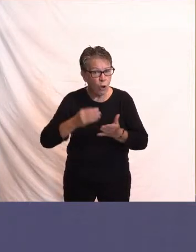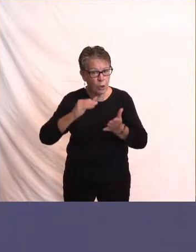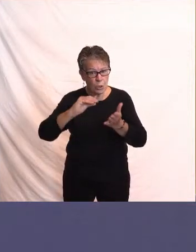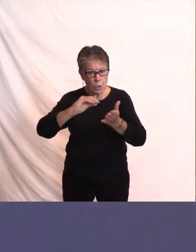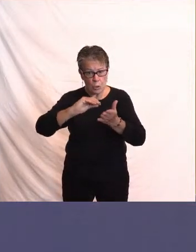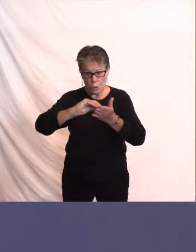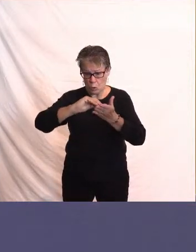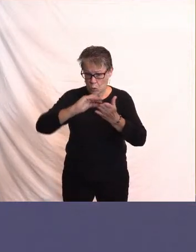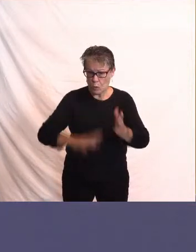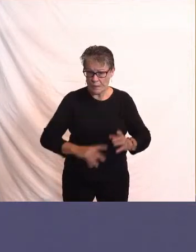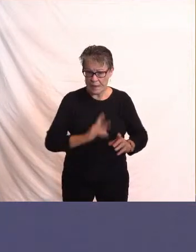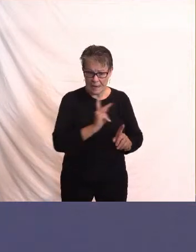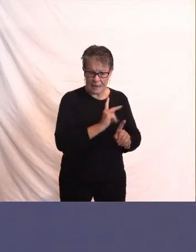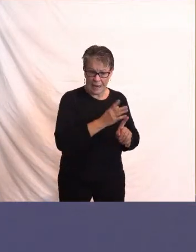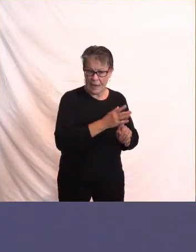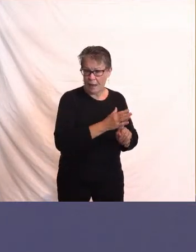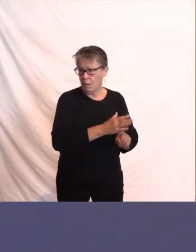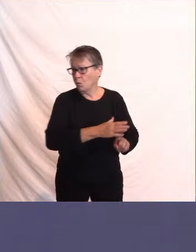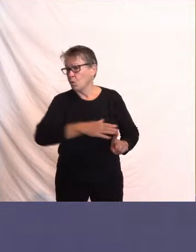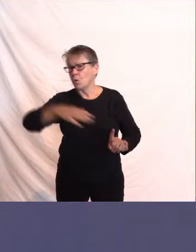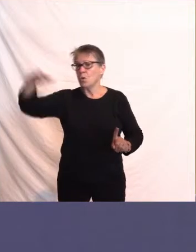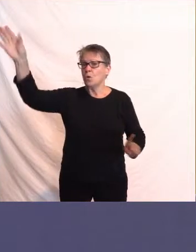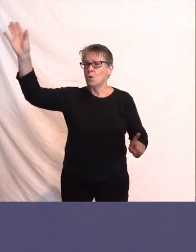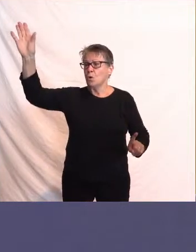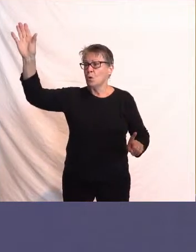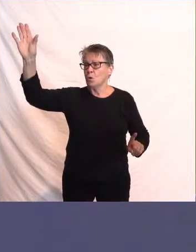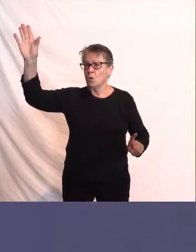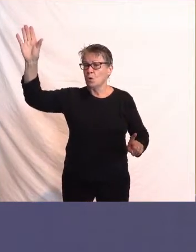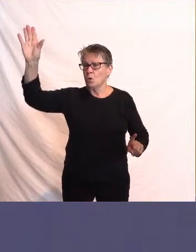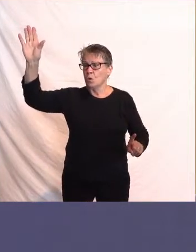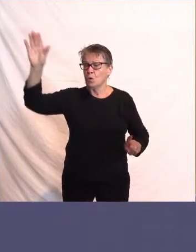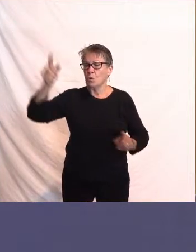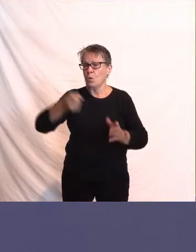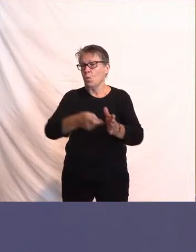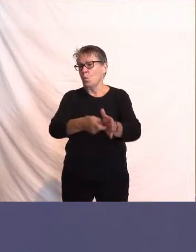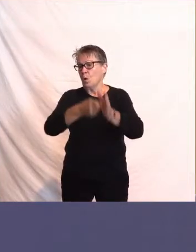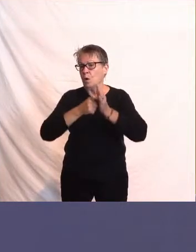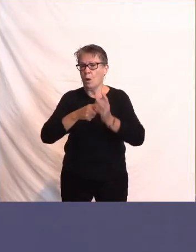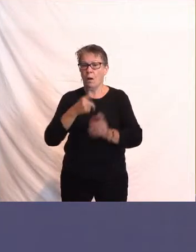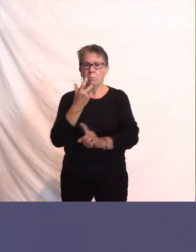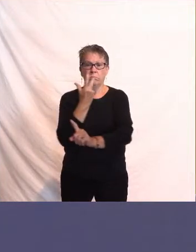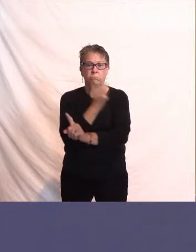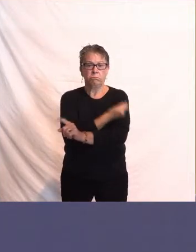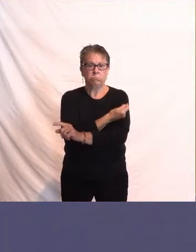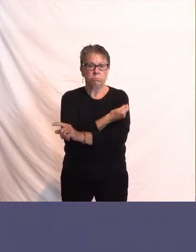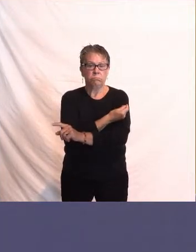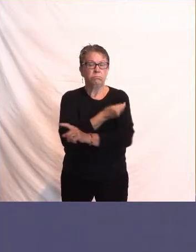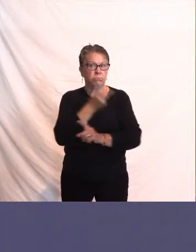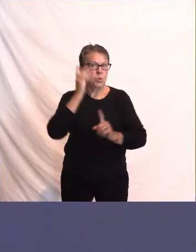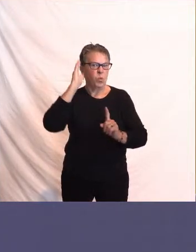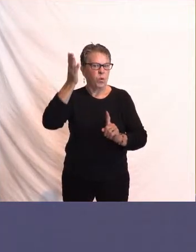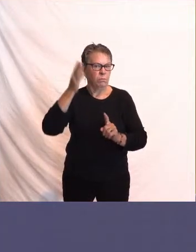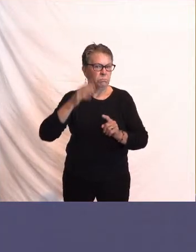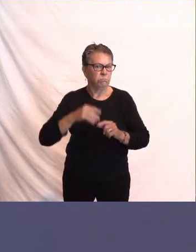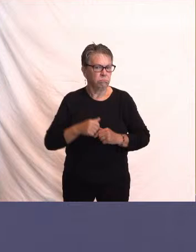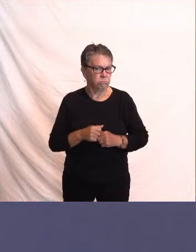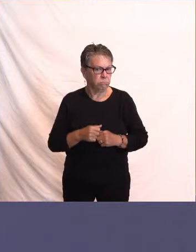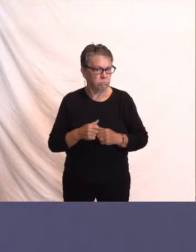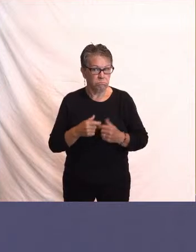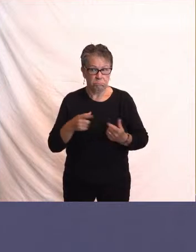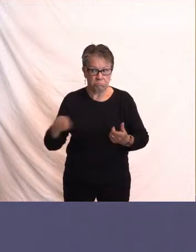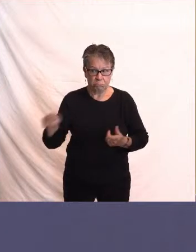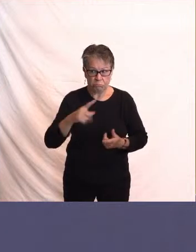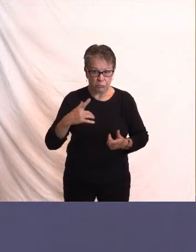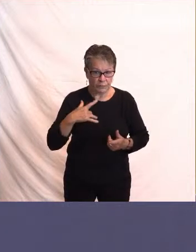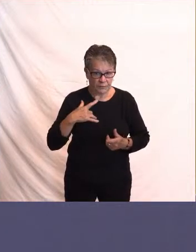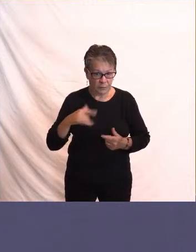you do the same thing here? And if you don't know yet, can you just talk about your thinking on the issue? Do you believe that all students